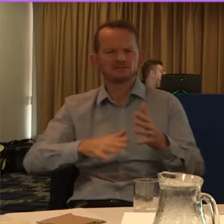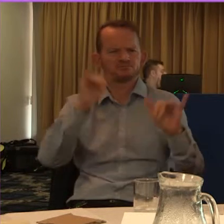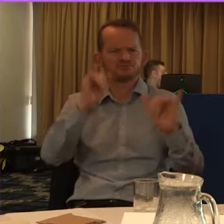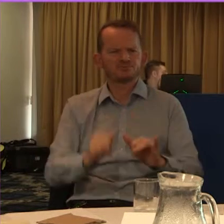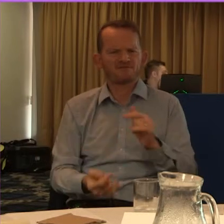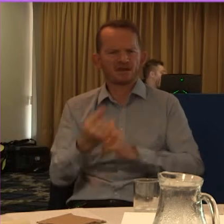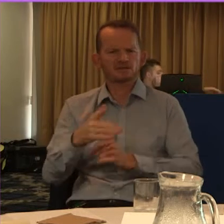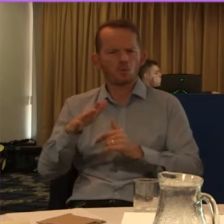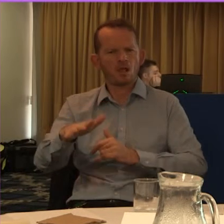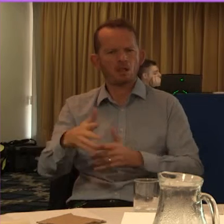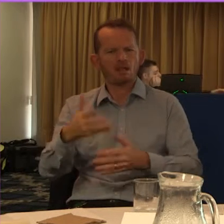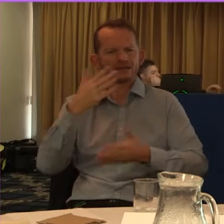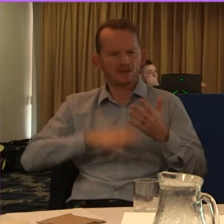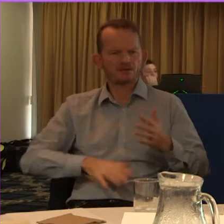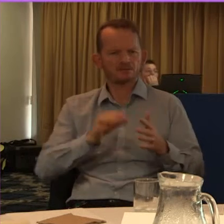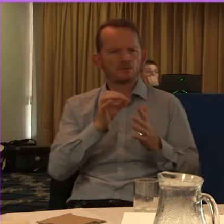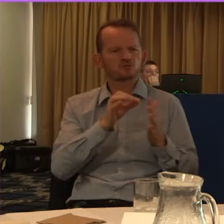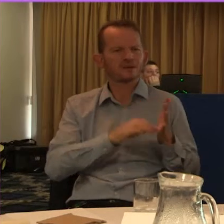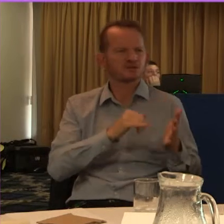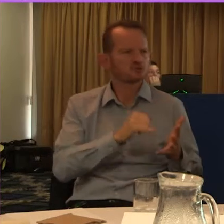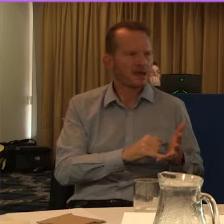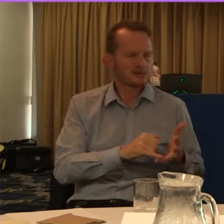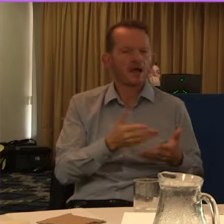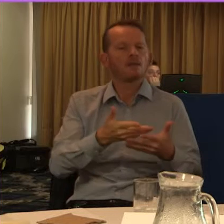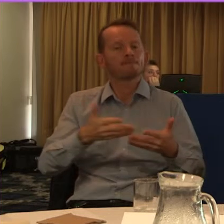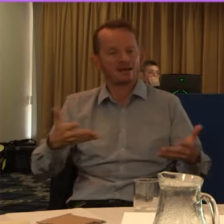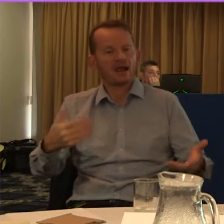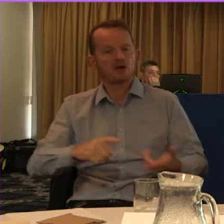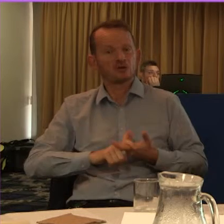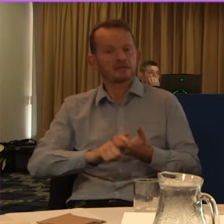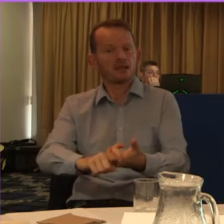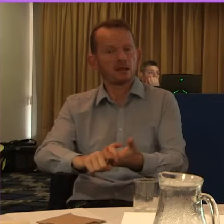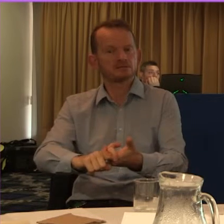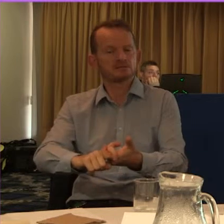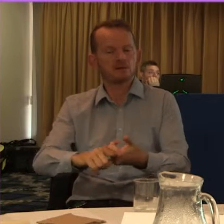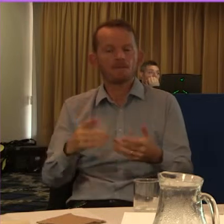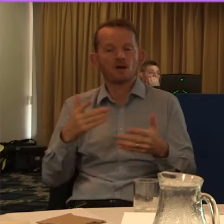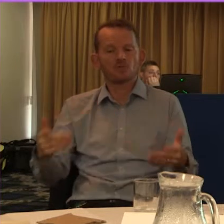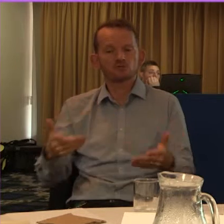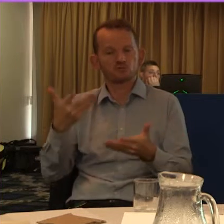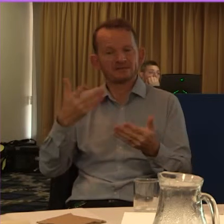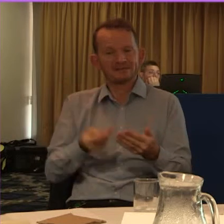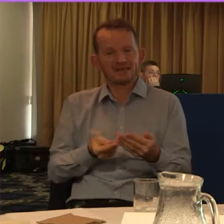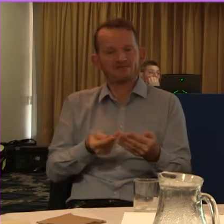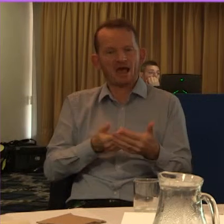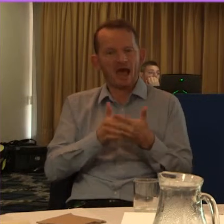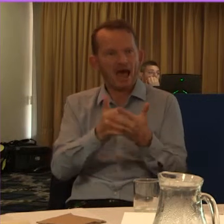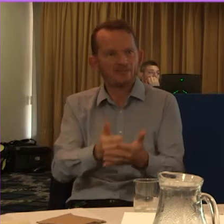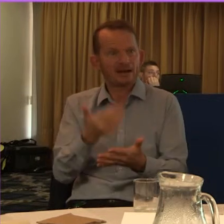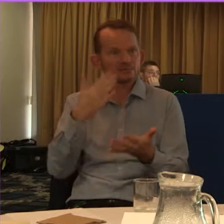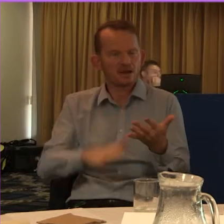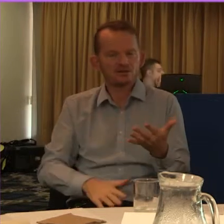experience post-traumatic stress, and many will display resilience. But for those who do seek help and receive it, the work